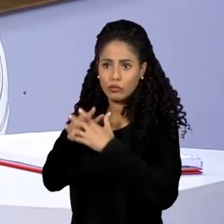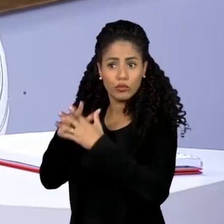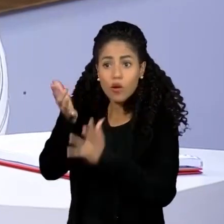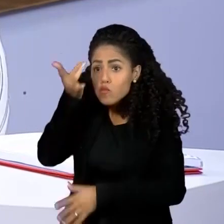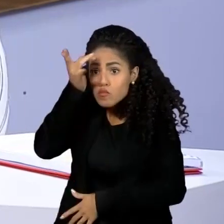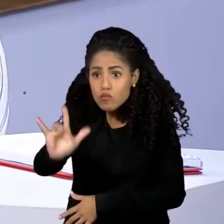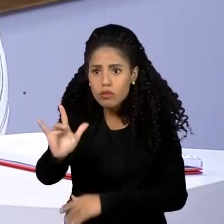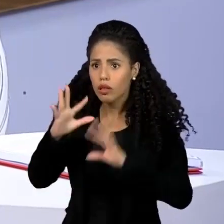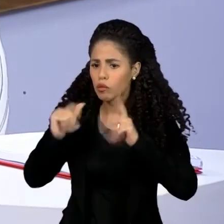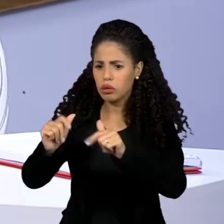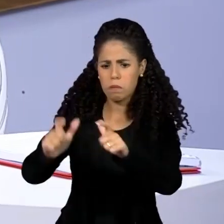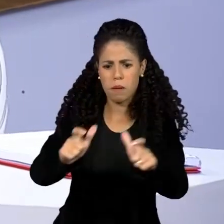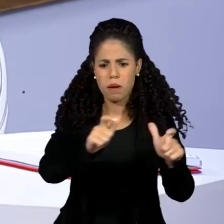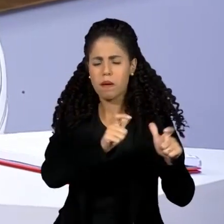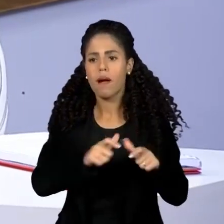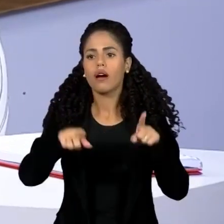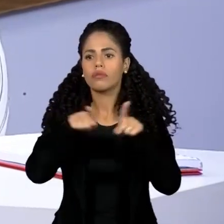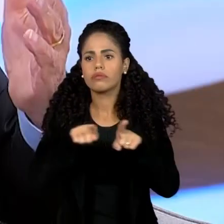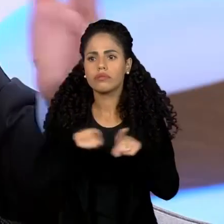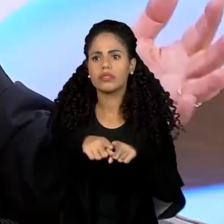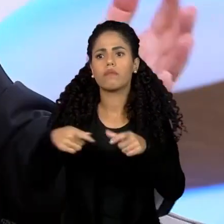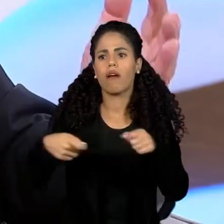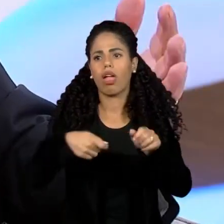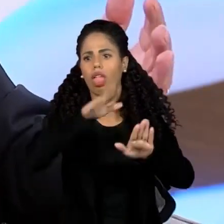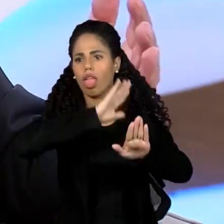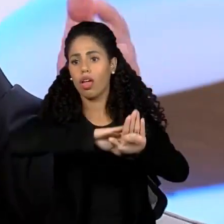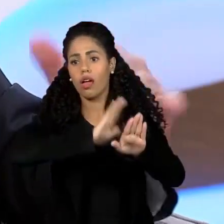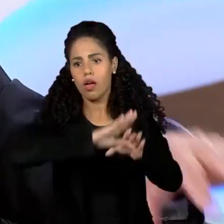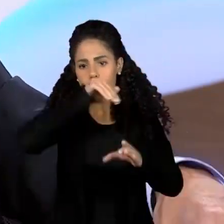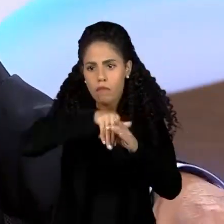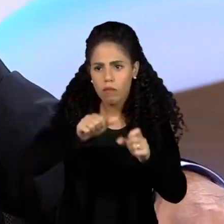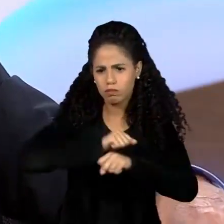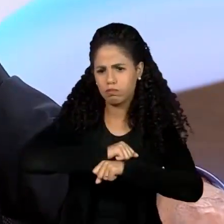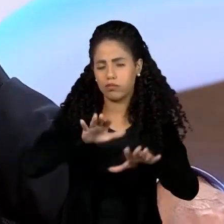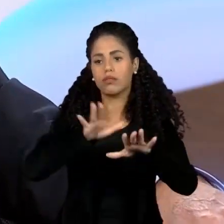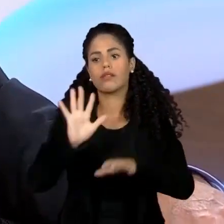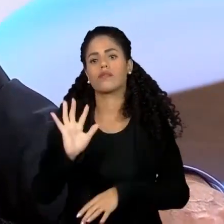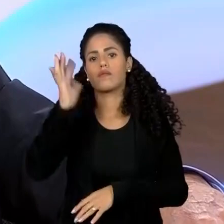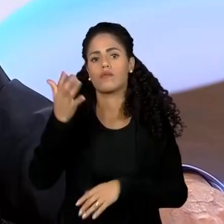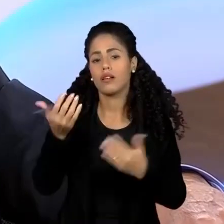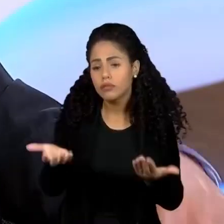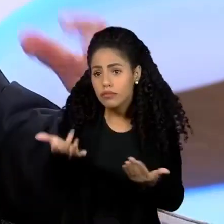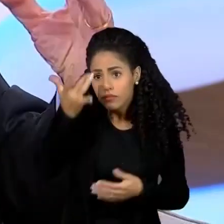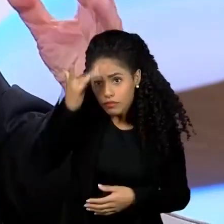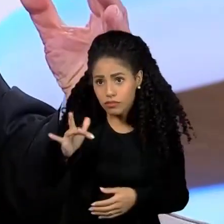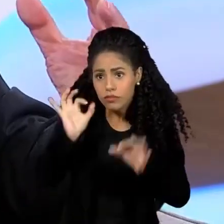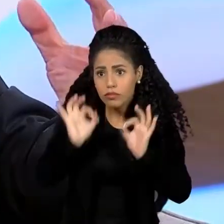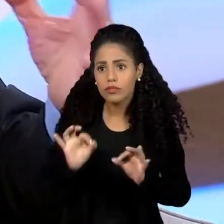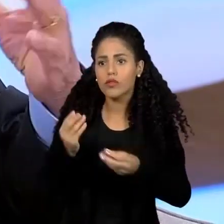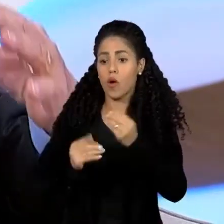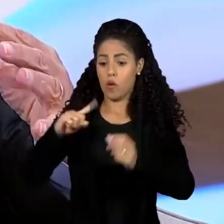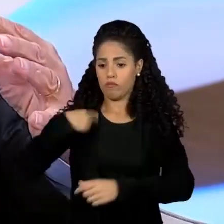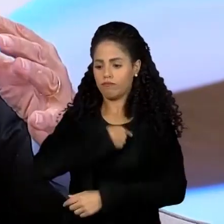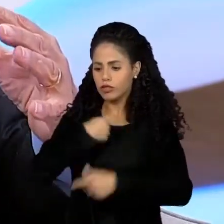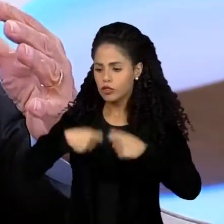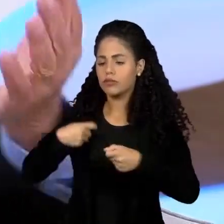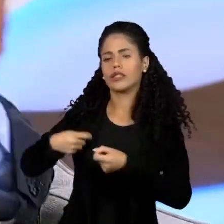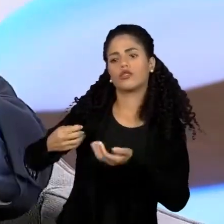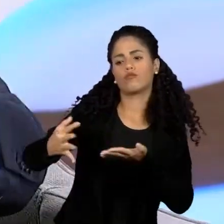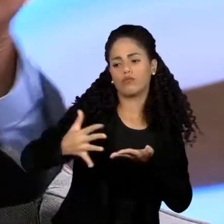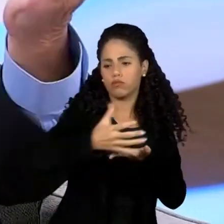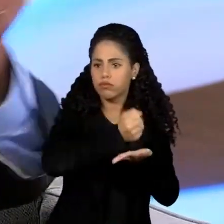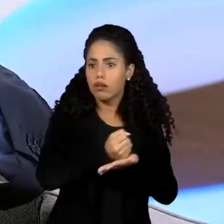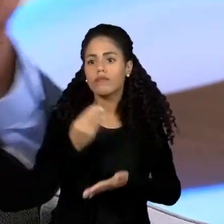everywhere. They affect our elections deliberately. So I think we have to work hard to create